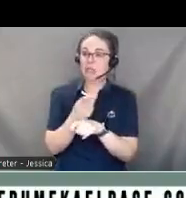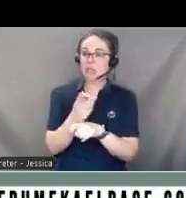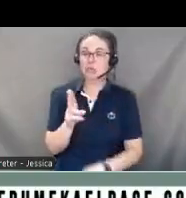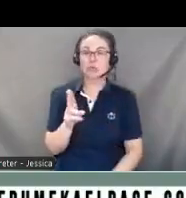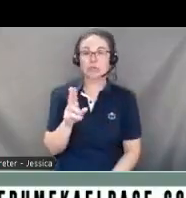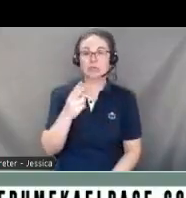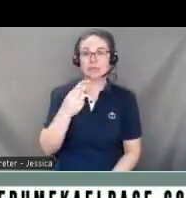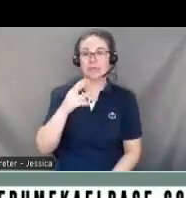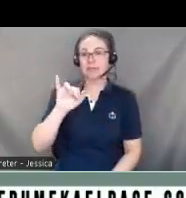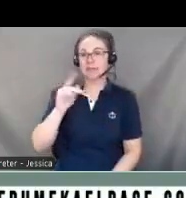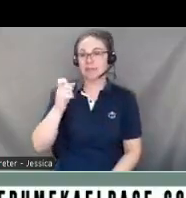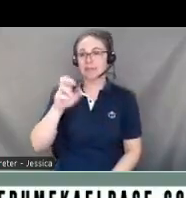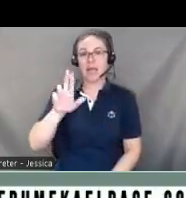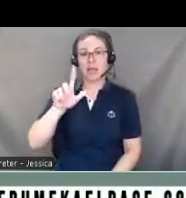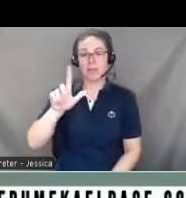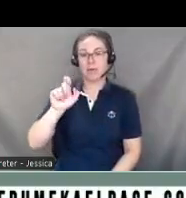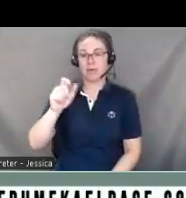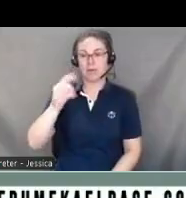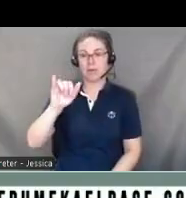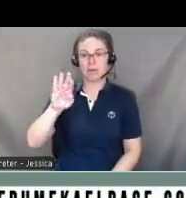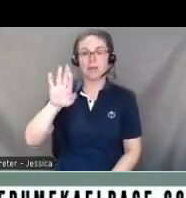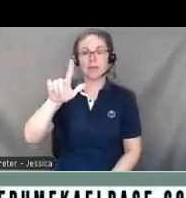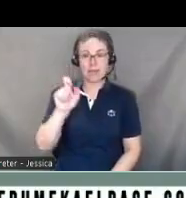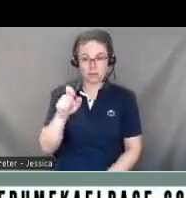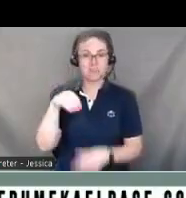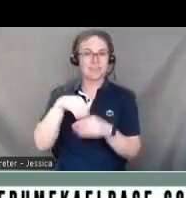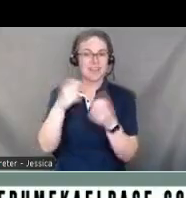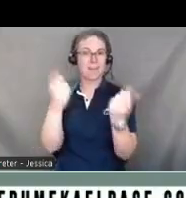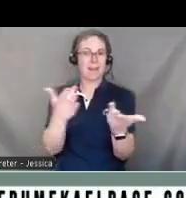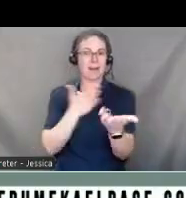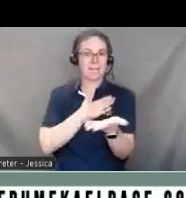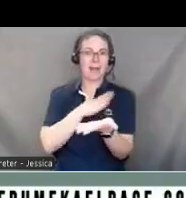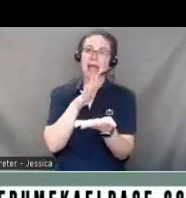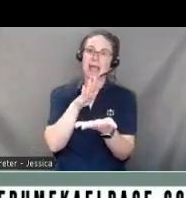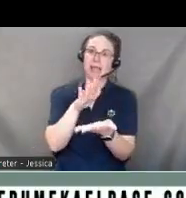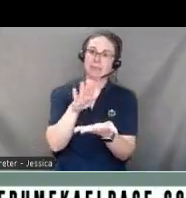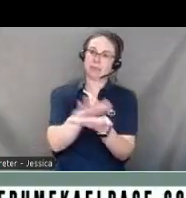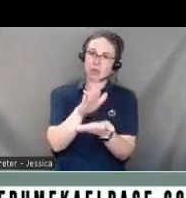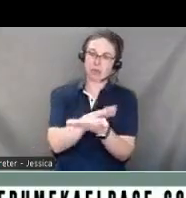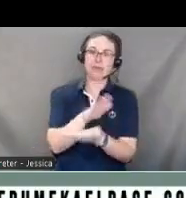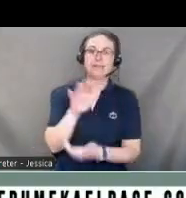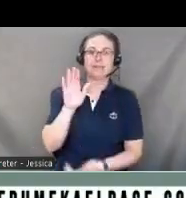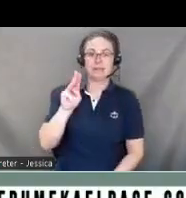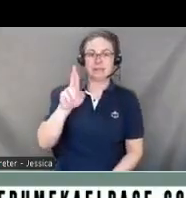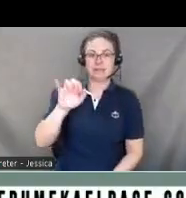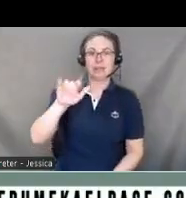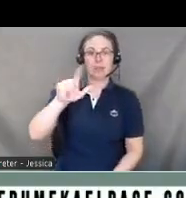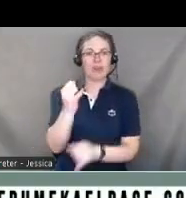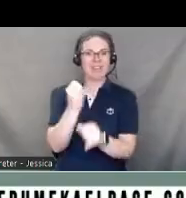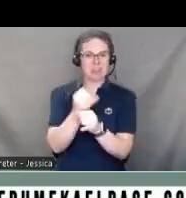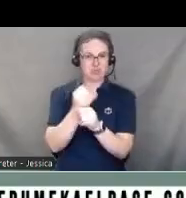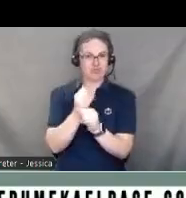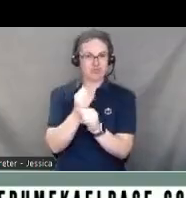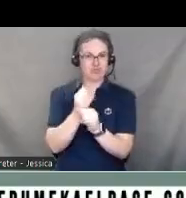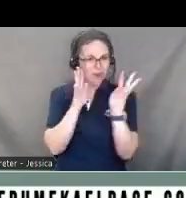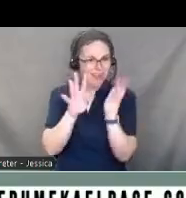Atkinson Hyperlegible in a lot of my documents, which is a Braille Institute. You guys created it, I think, right,